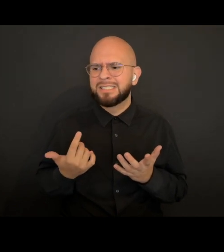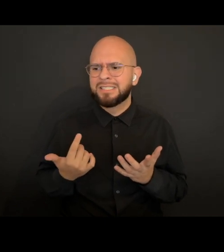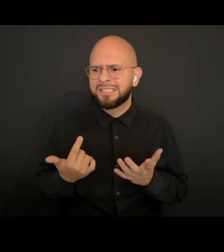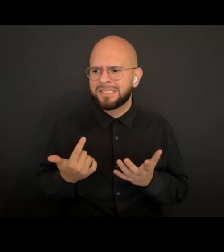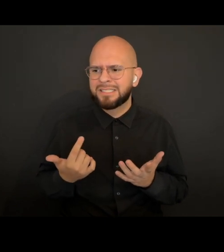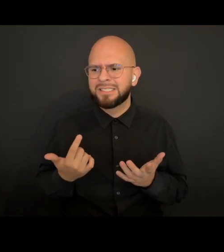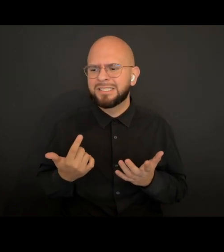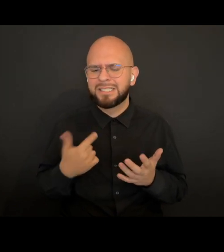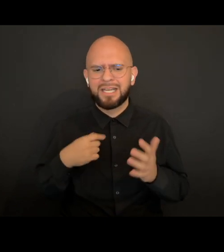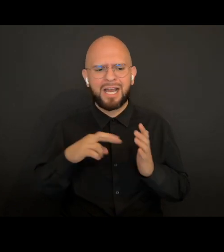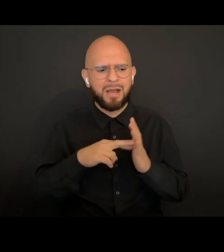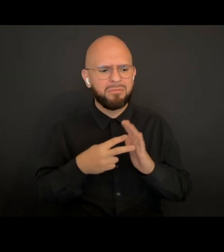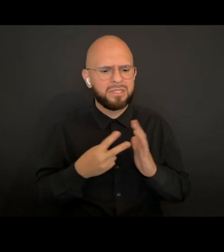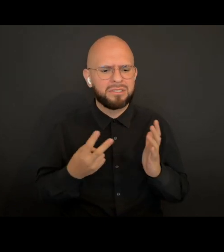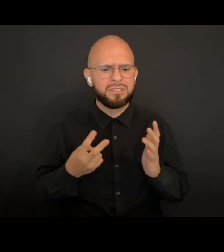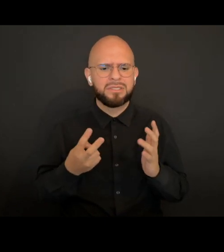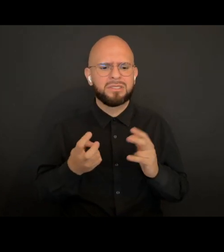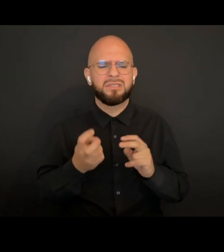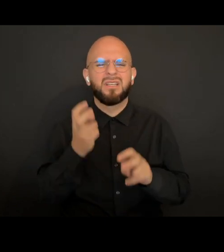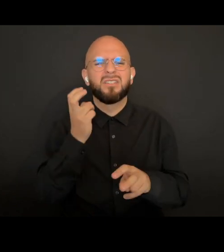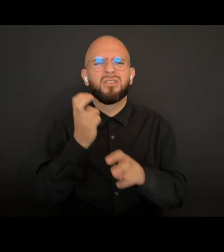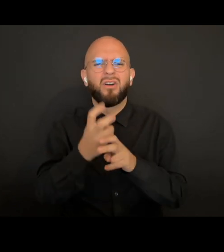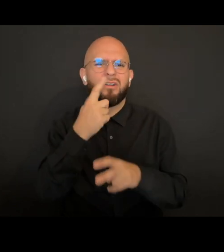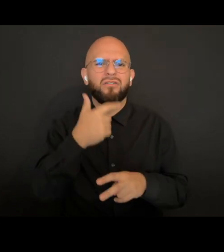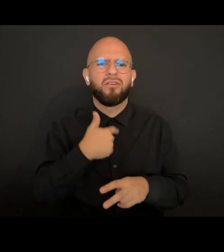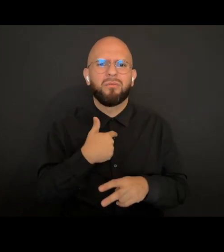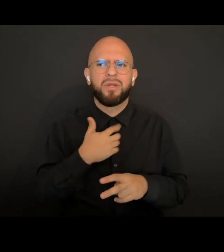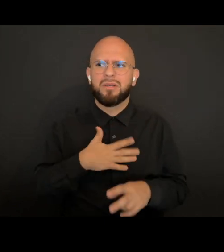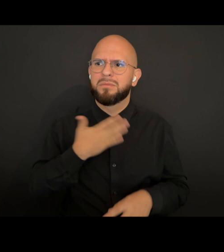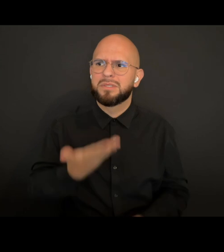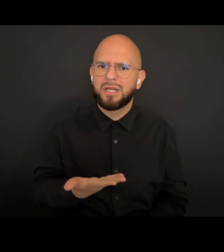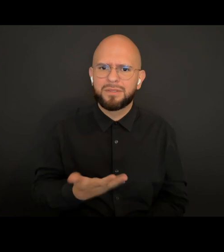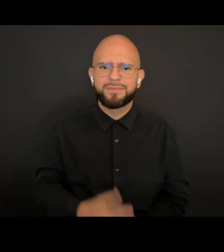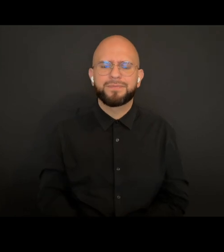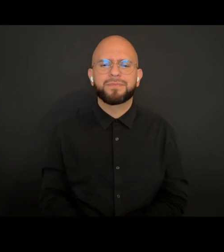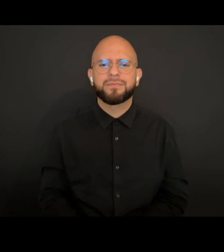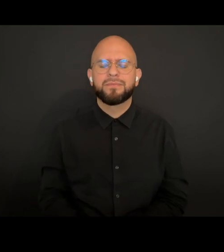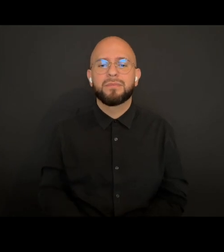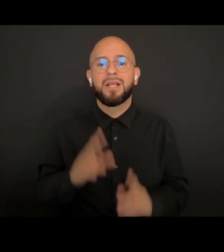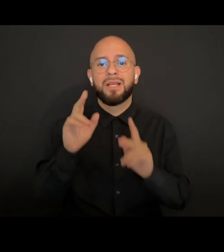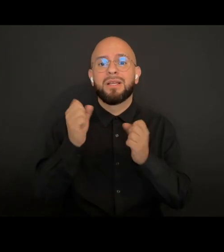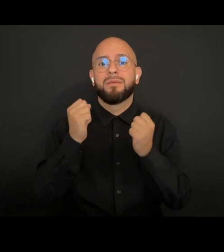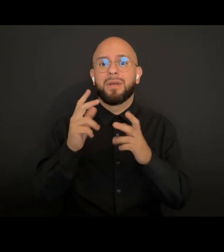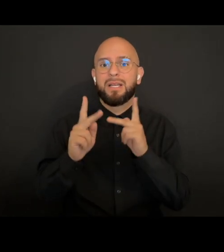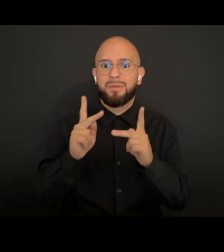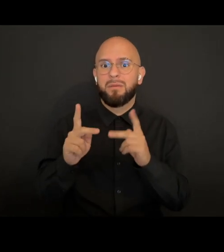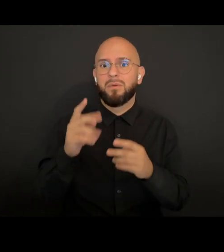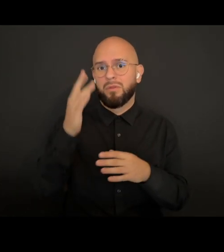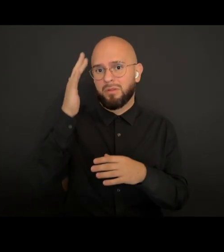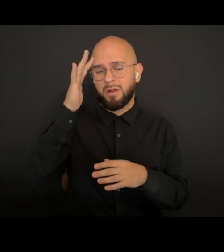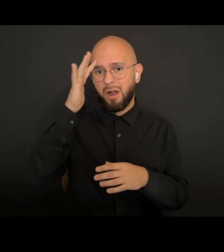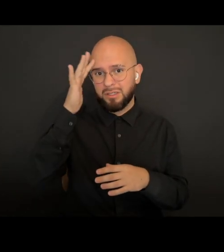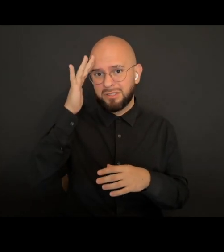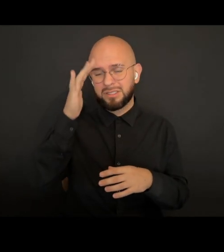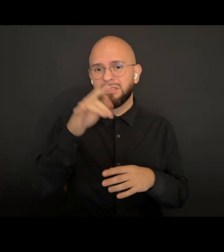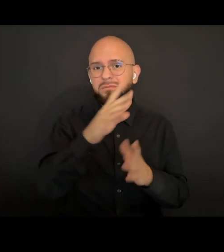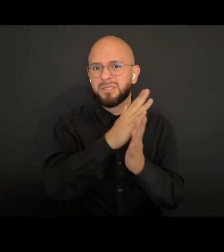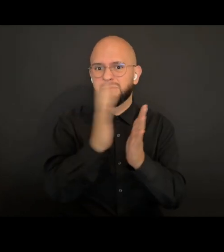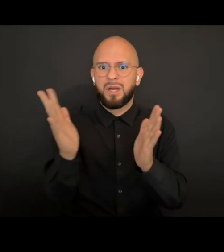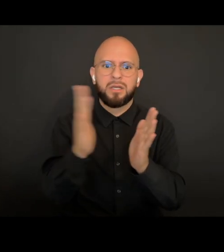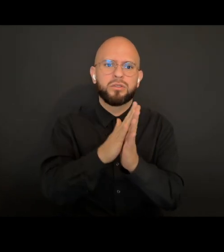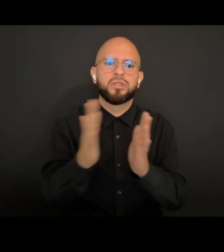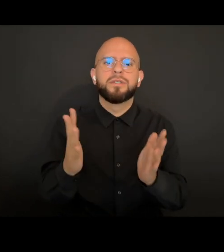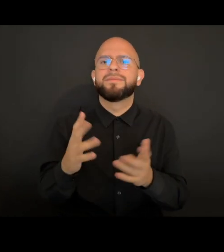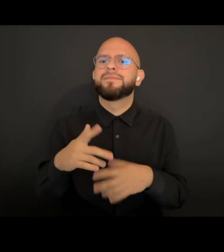wasn't really. I mean, it was hard for me to be upset. Many on the autism spectrum work through their grief over